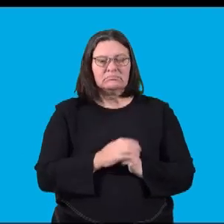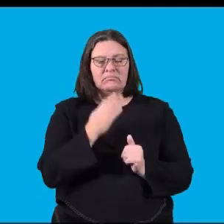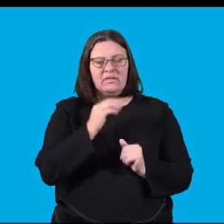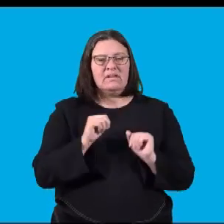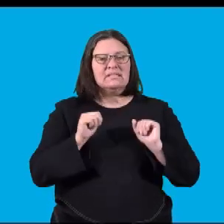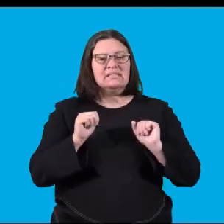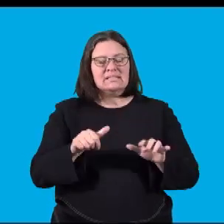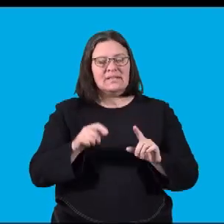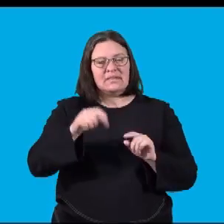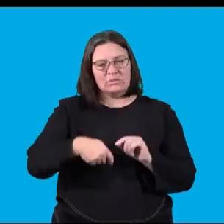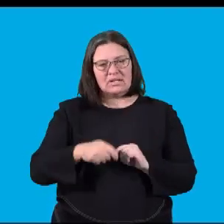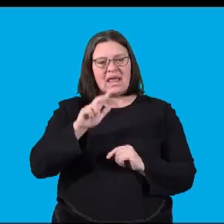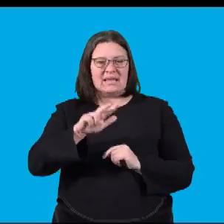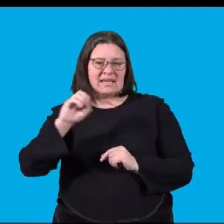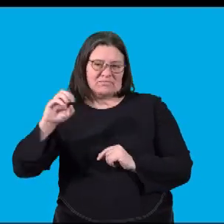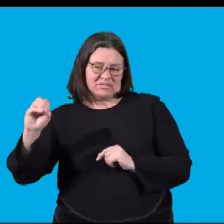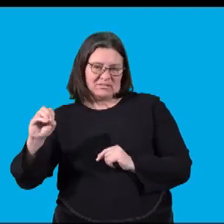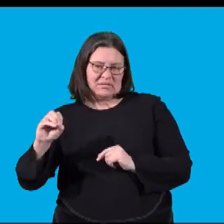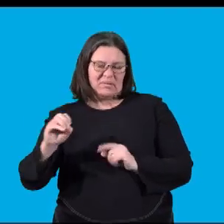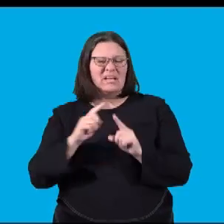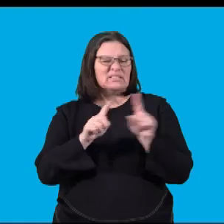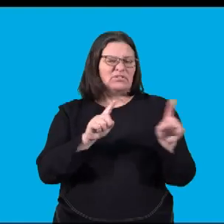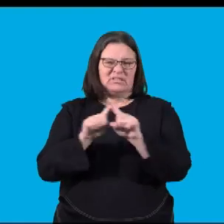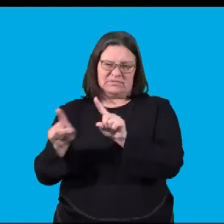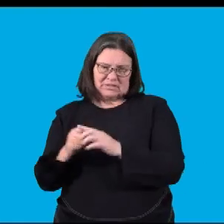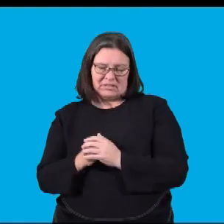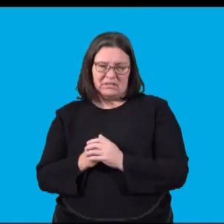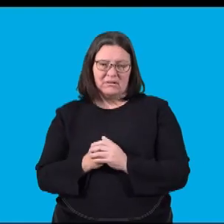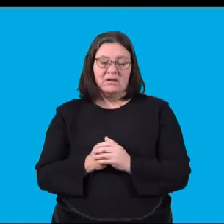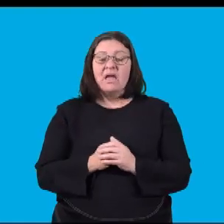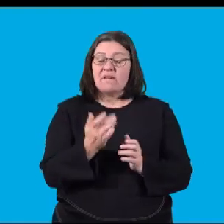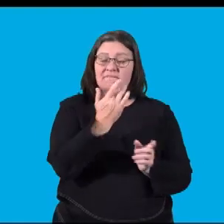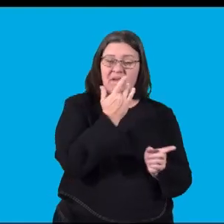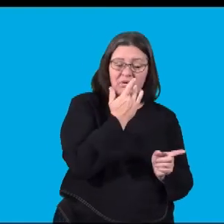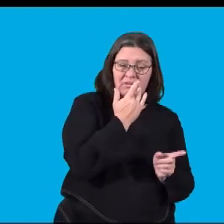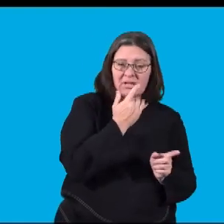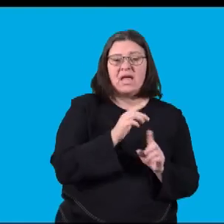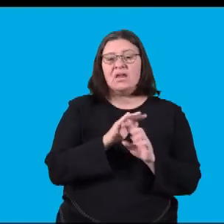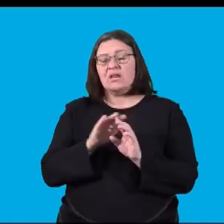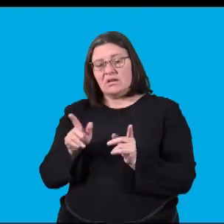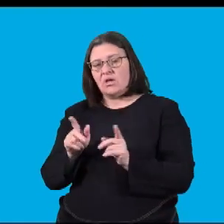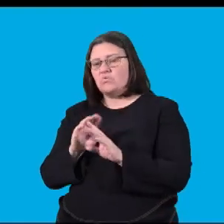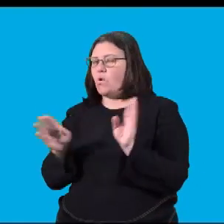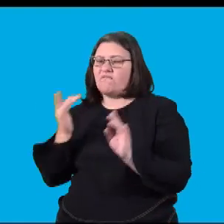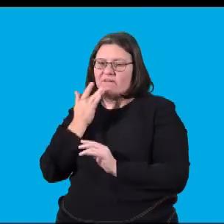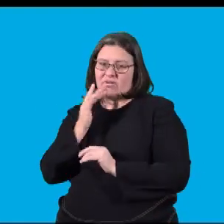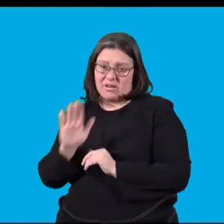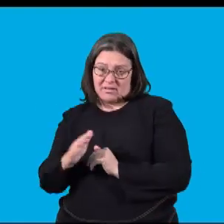up with 16,800. These are the two differences when it is favorable and when it is